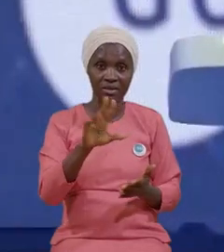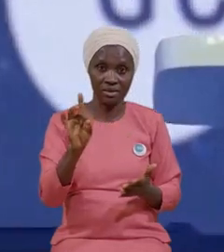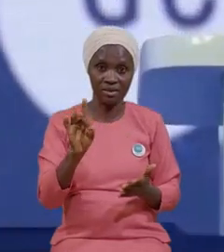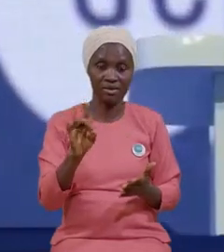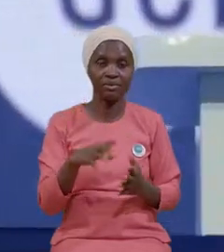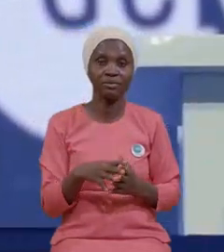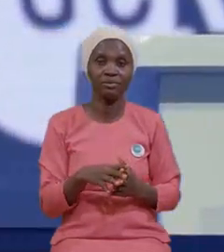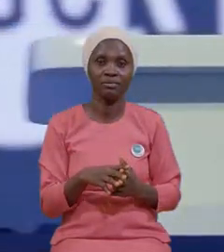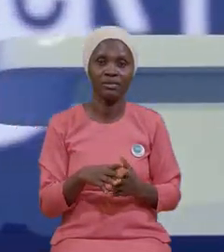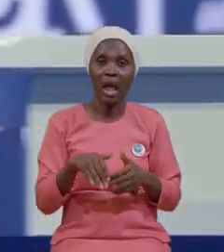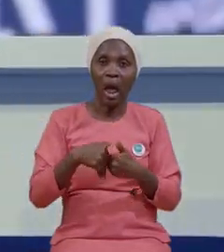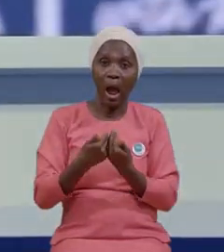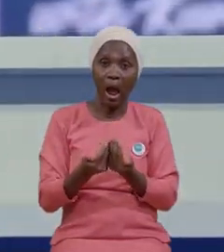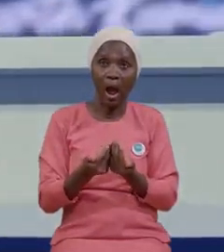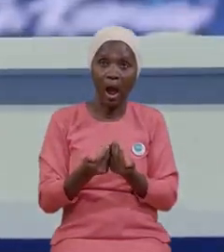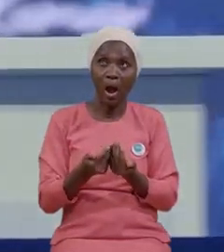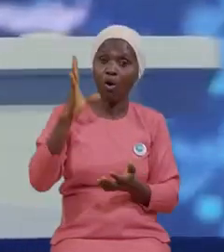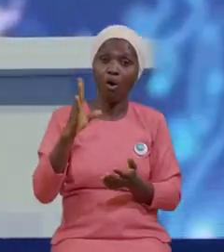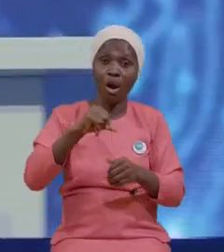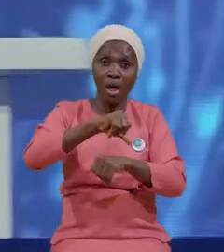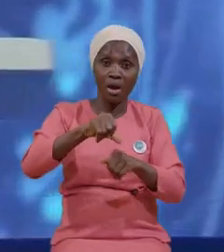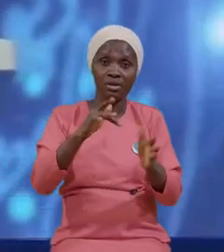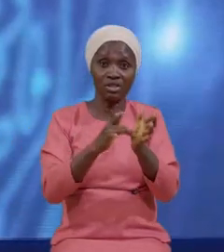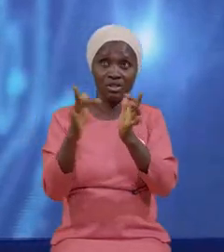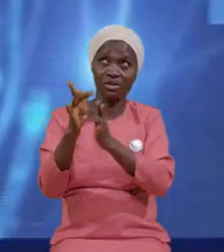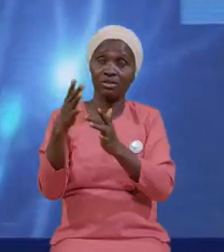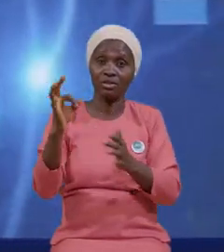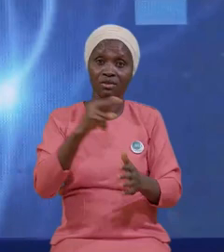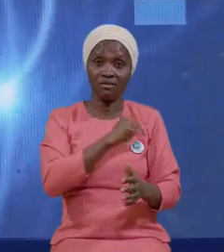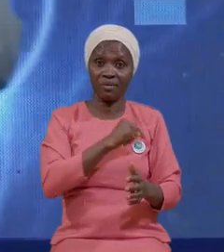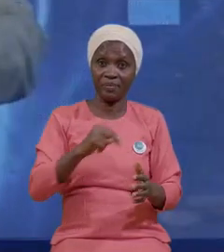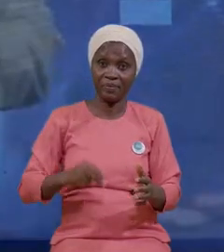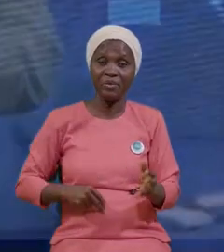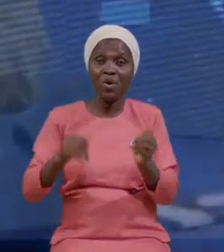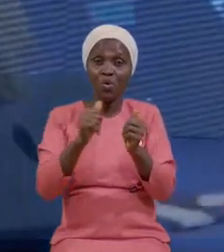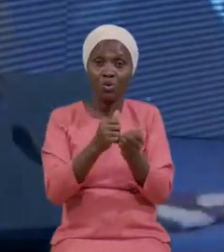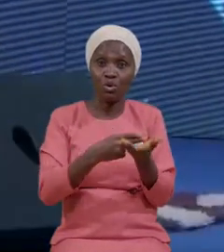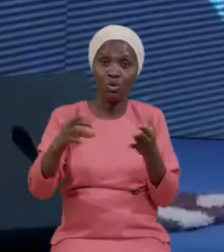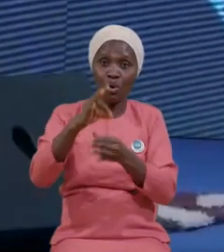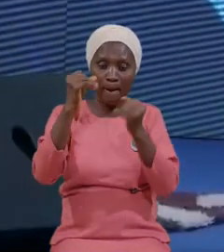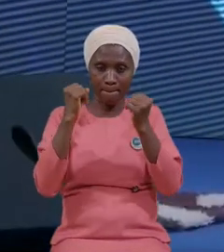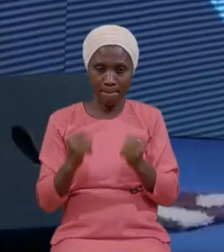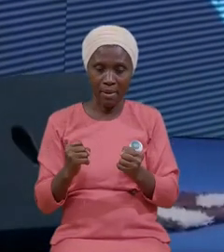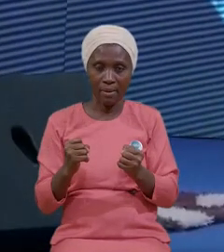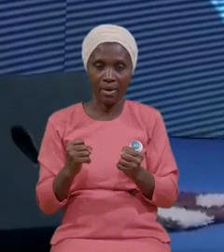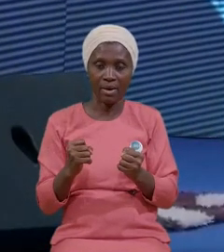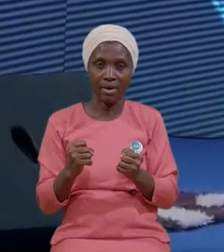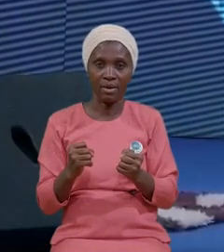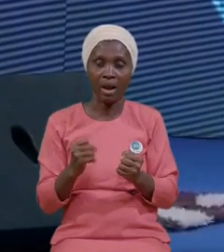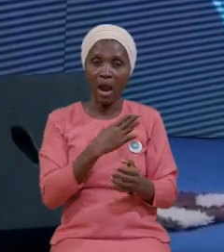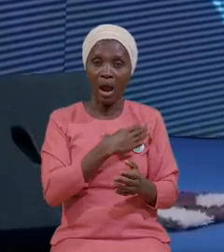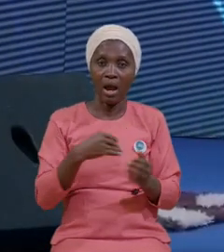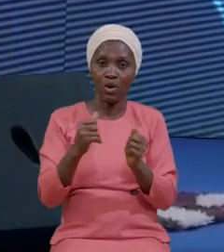38. How God anointed Jesus of Nazareth with the Holy Ghost and with power.